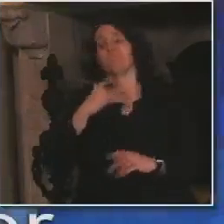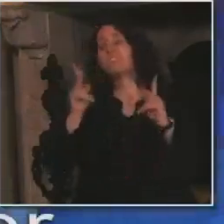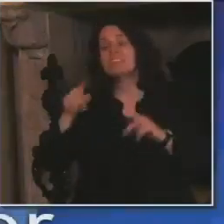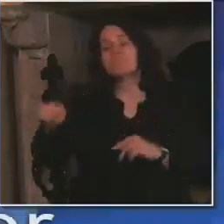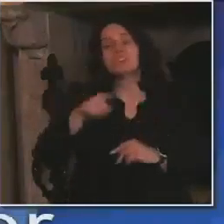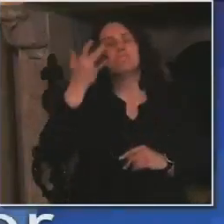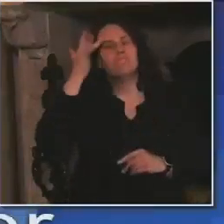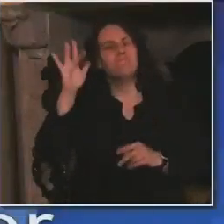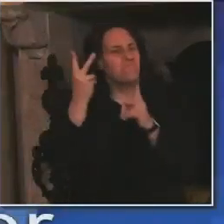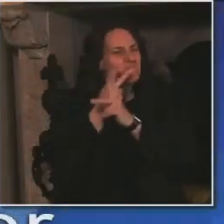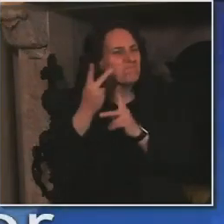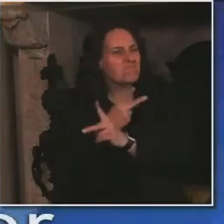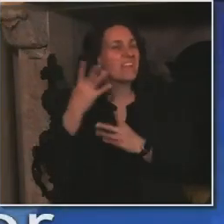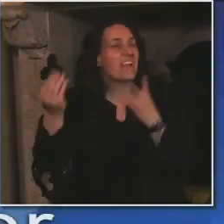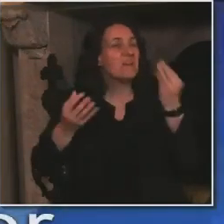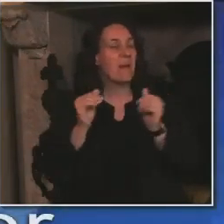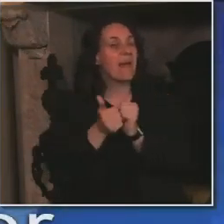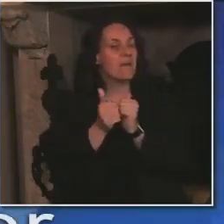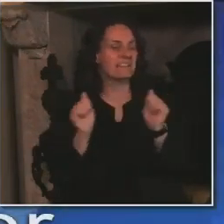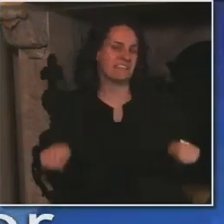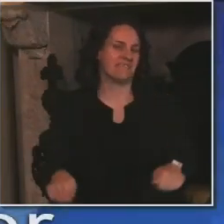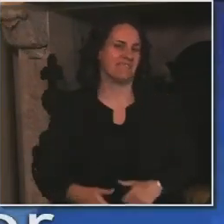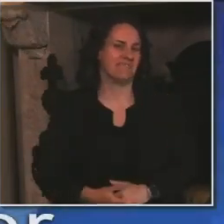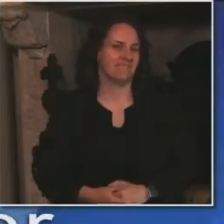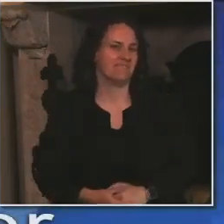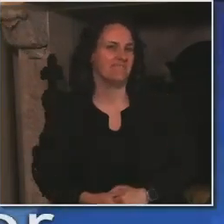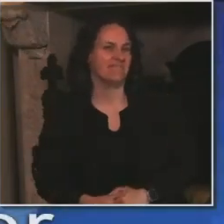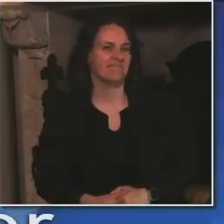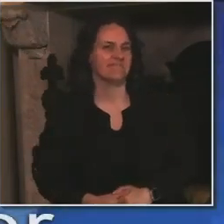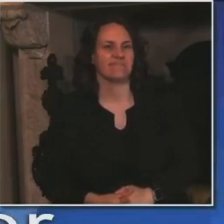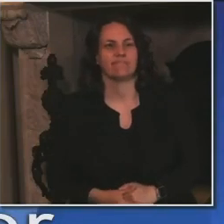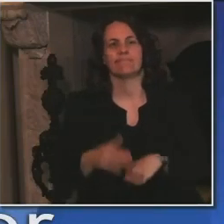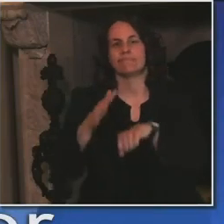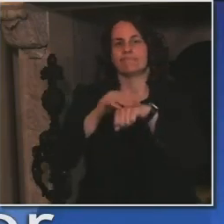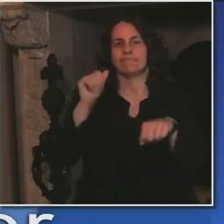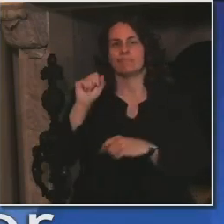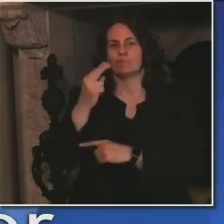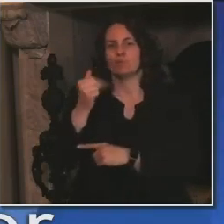Sean Kirkby from Wisconsin Health News. Sean?